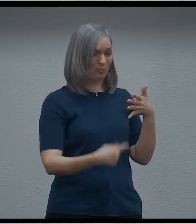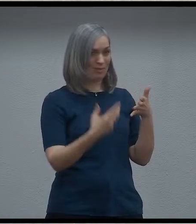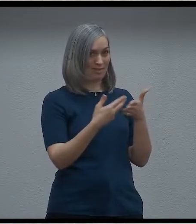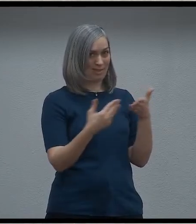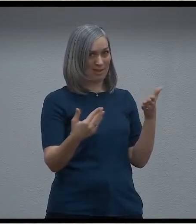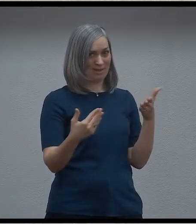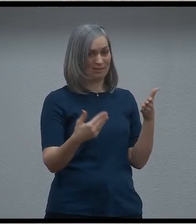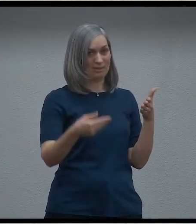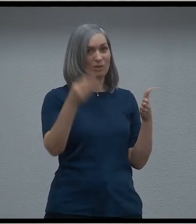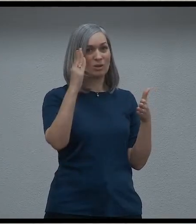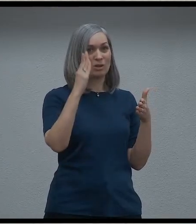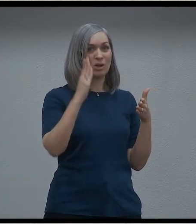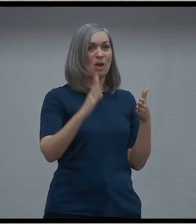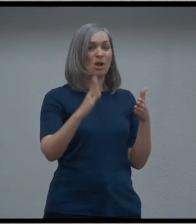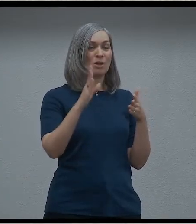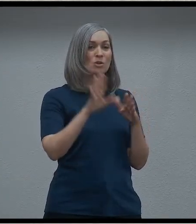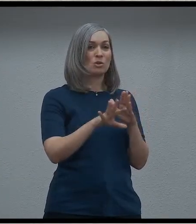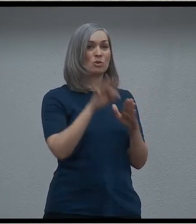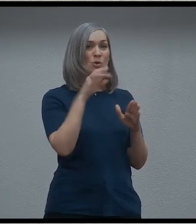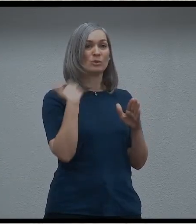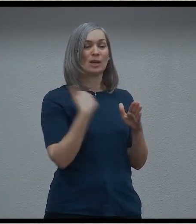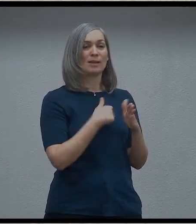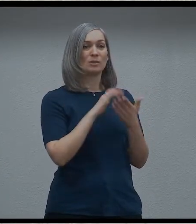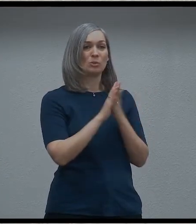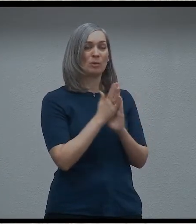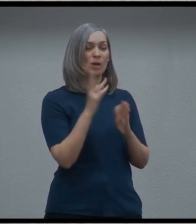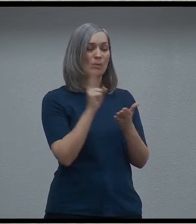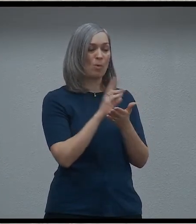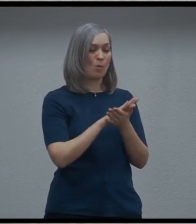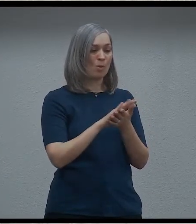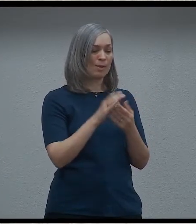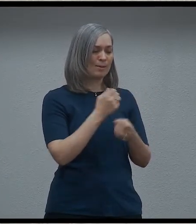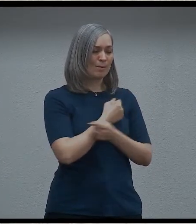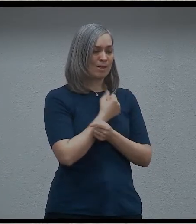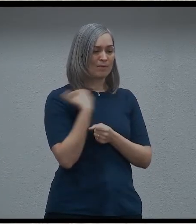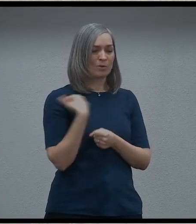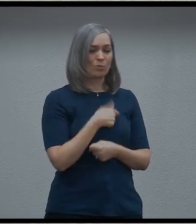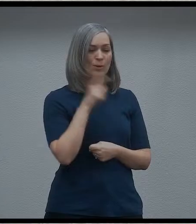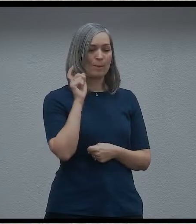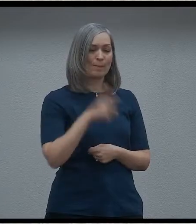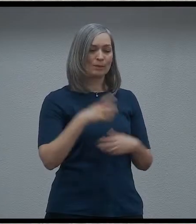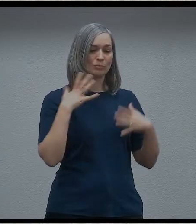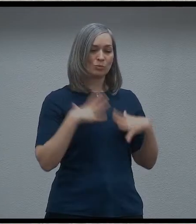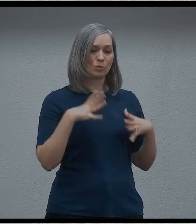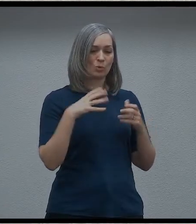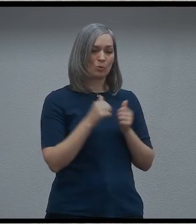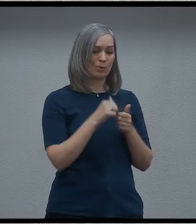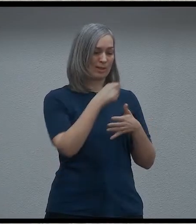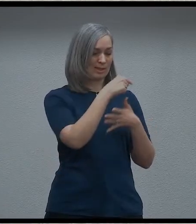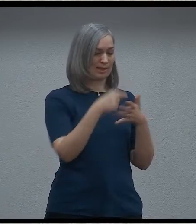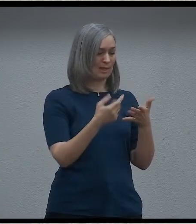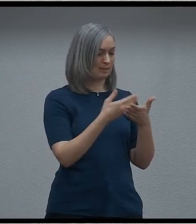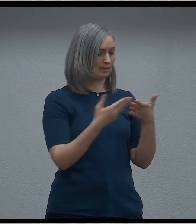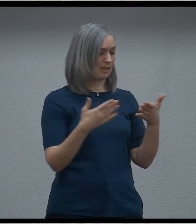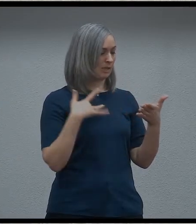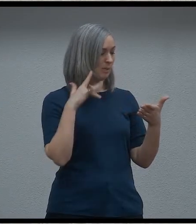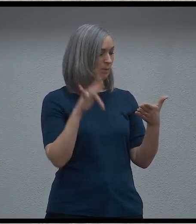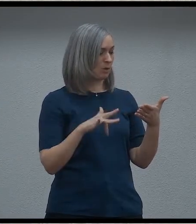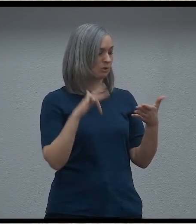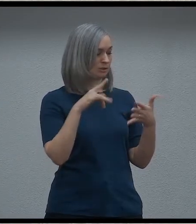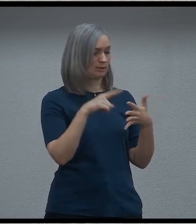specifically chose us to be holy and beloved, we must clothe ourselves with these things: